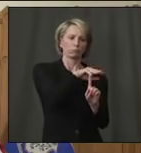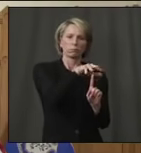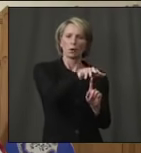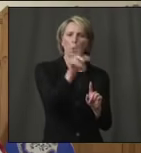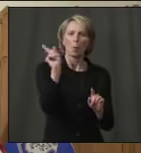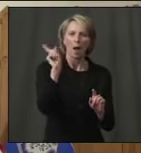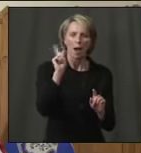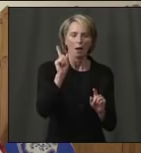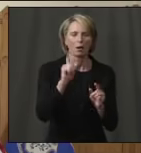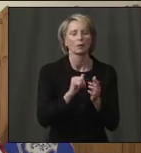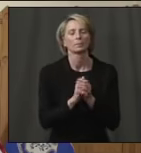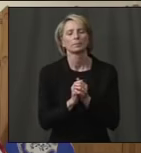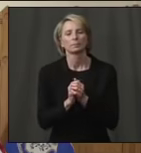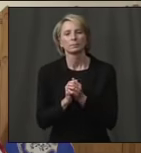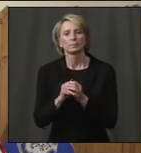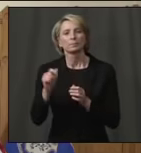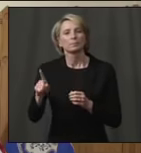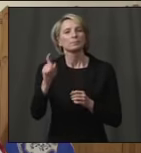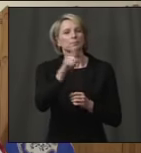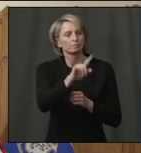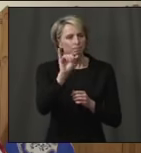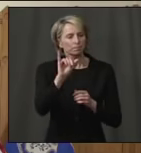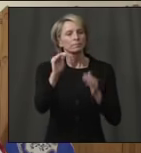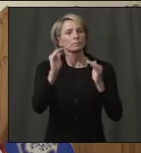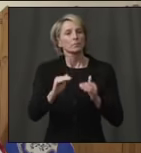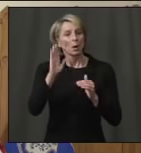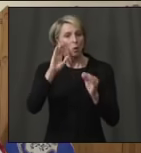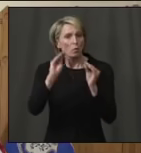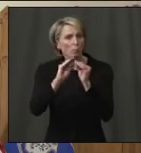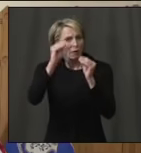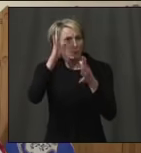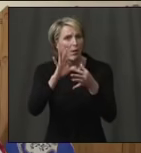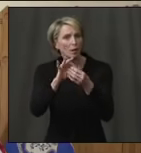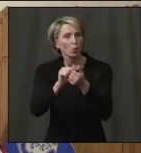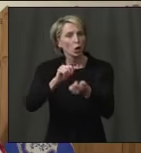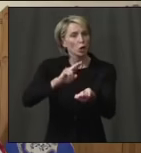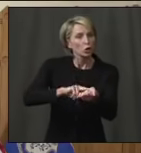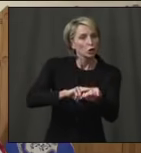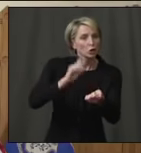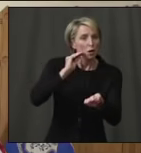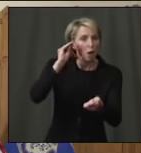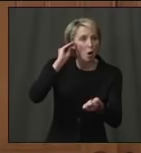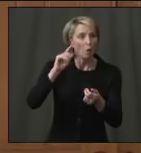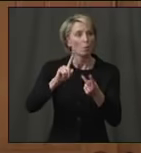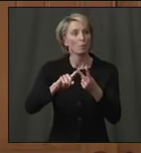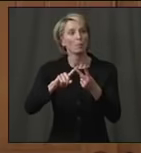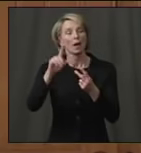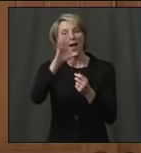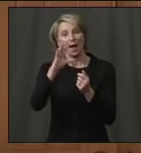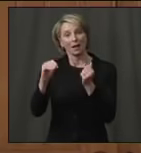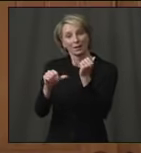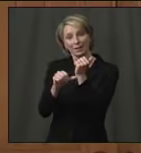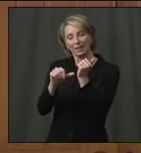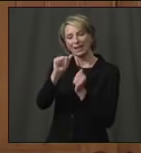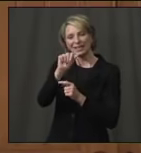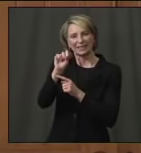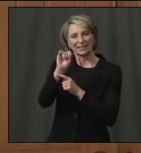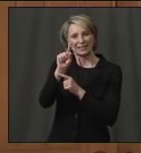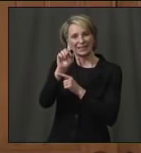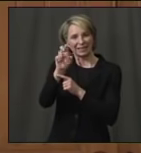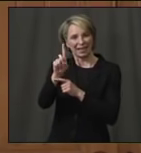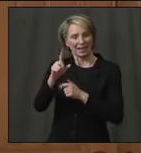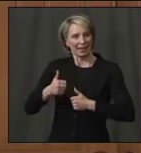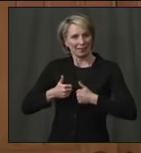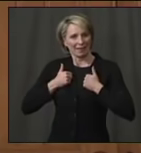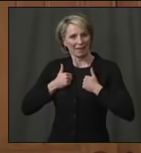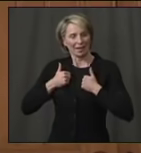later today? And will that data also include assisted living facilities? Nice try. So we always promise that data on Thursdays, as